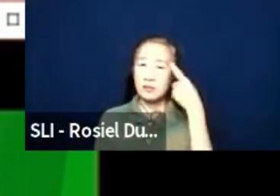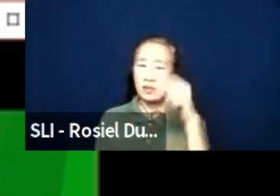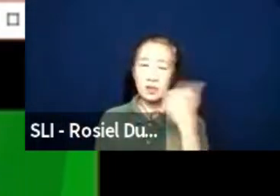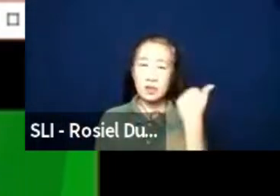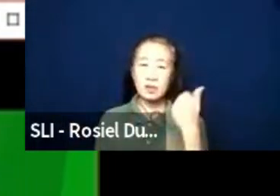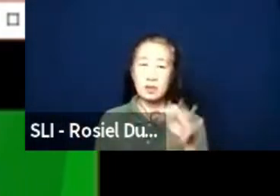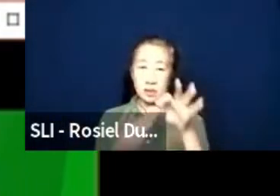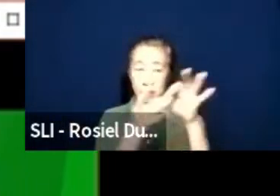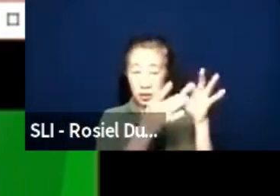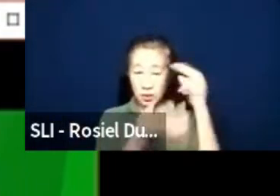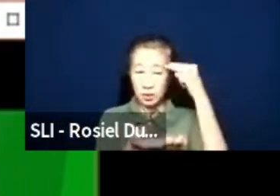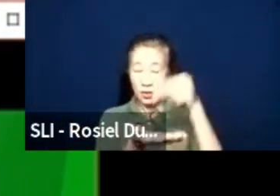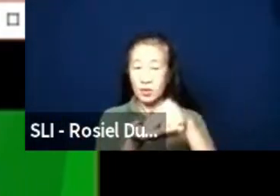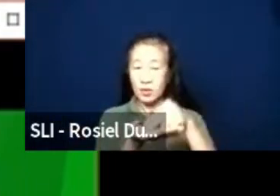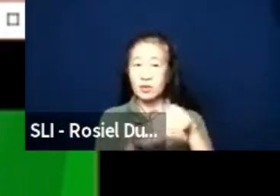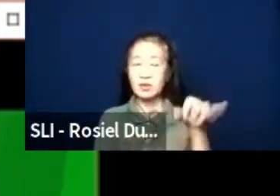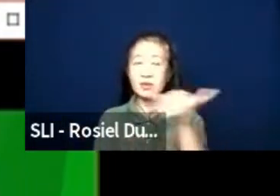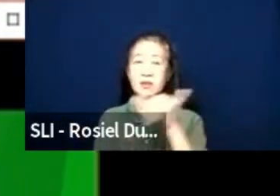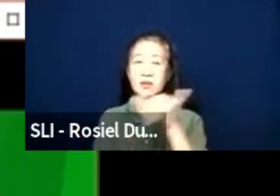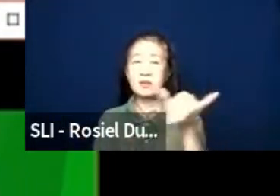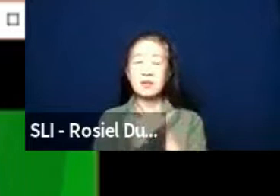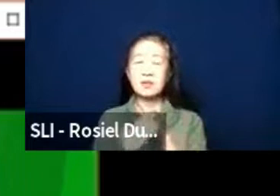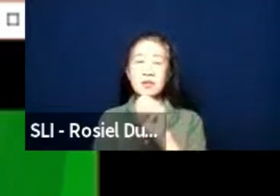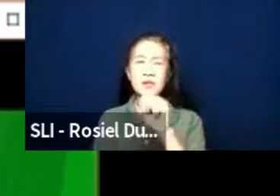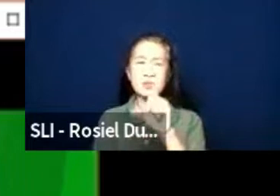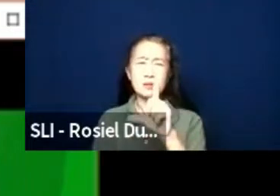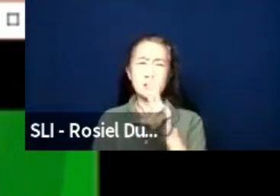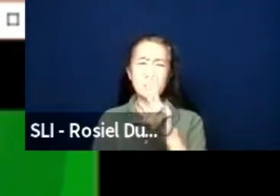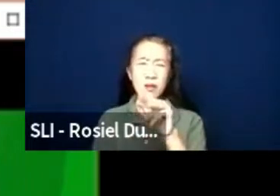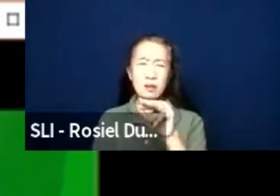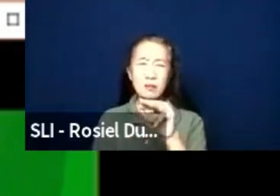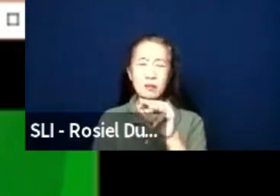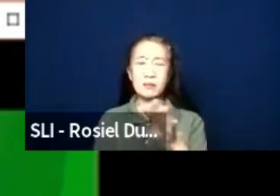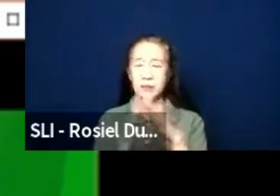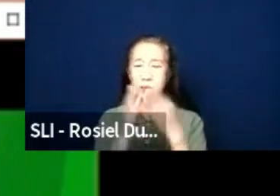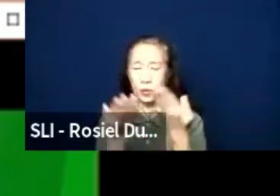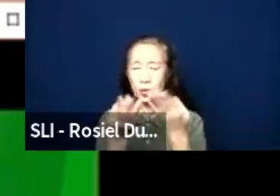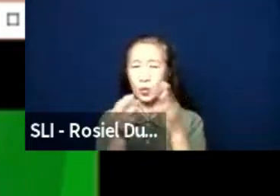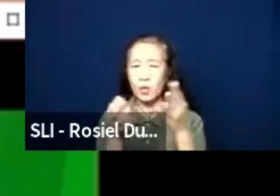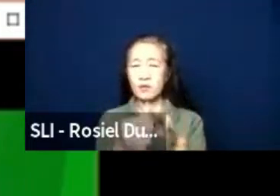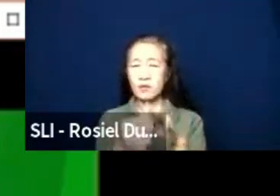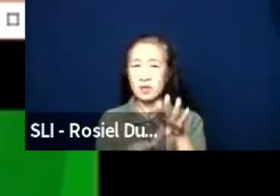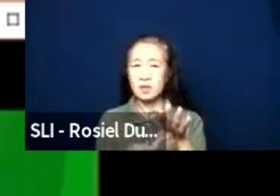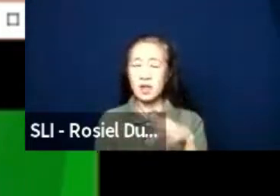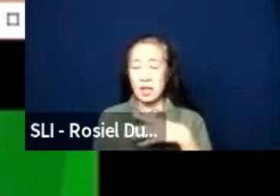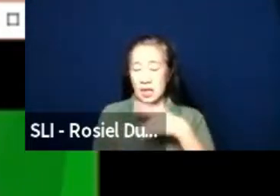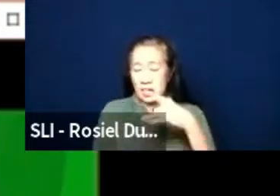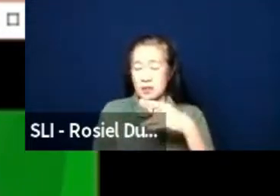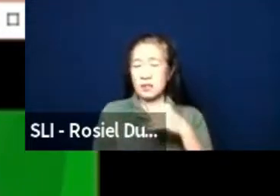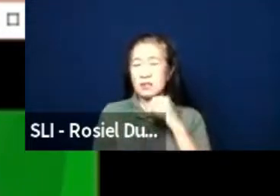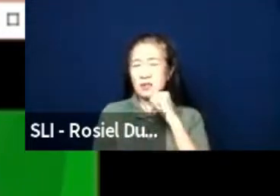it's a special note that it's like a slam book of the child, the likes and dislikes. How are you going to communicate with the